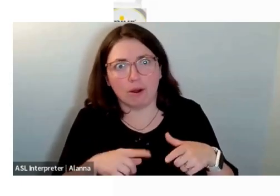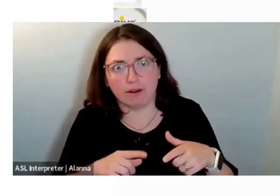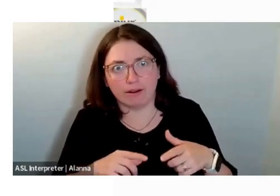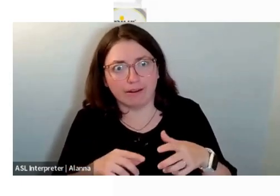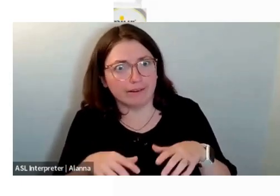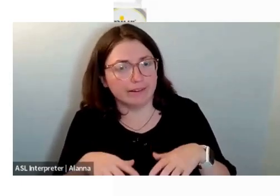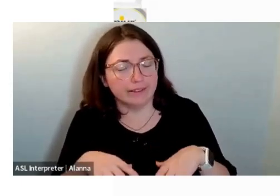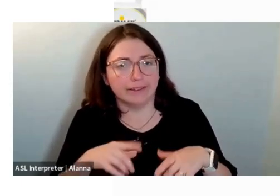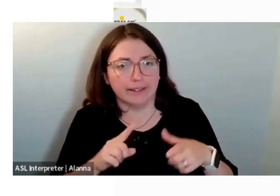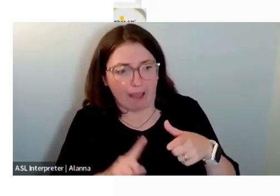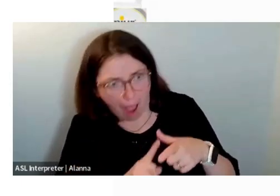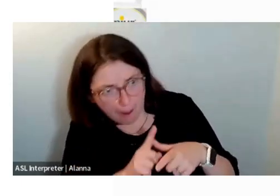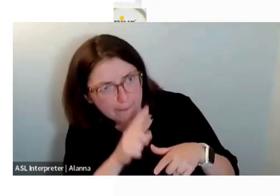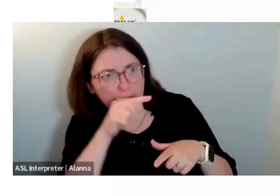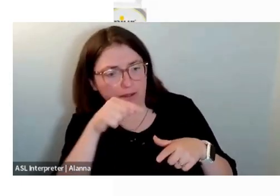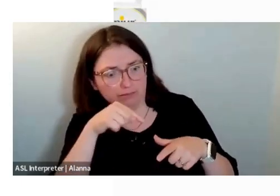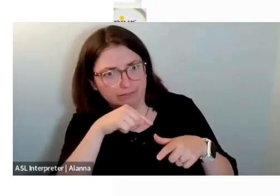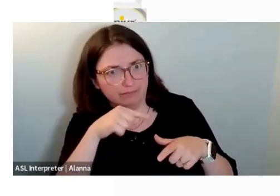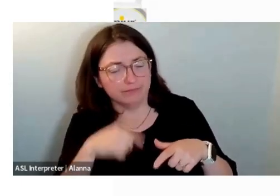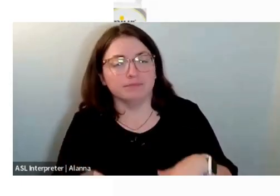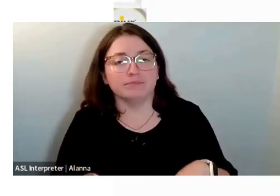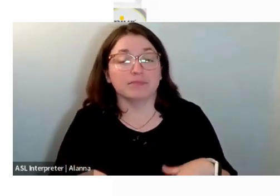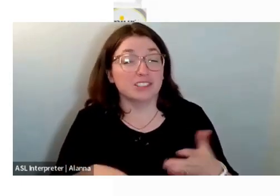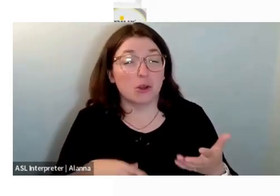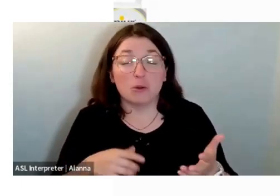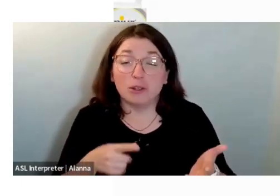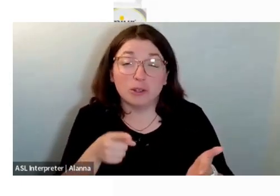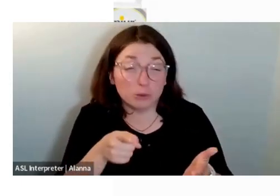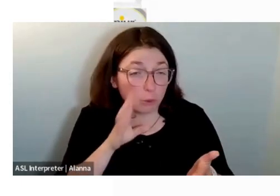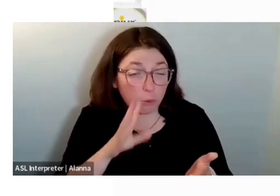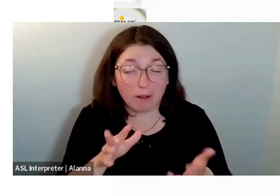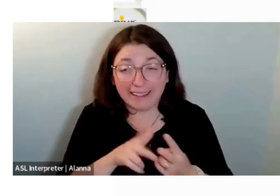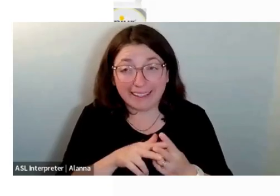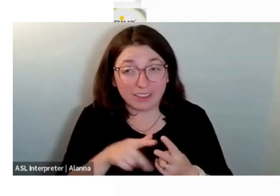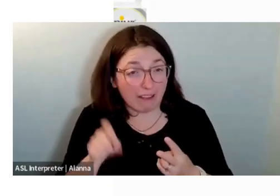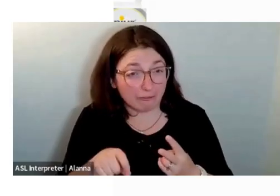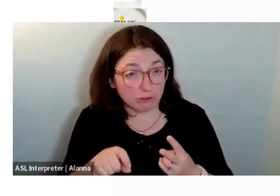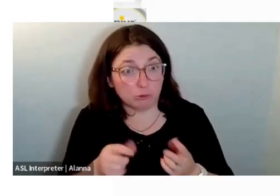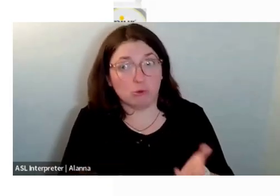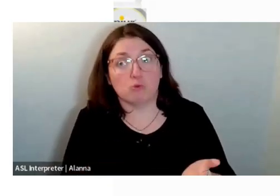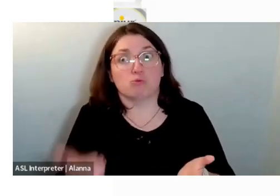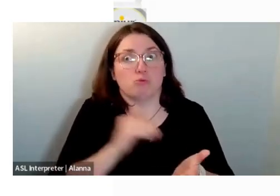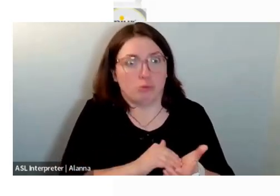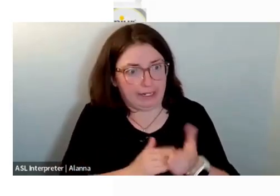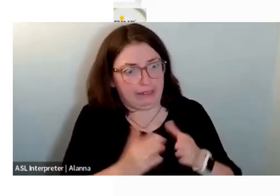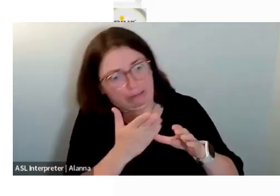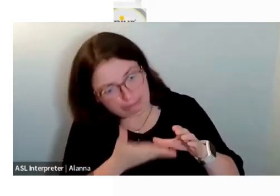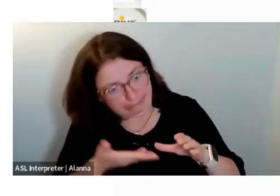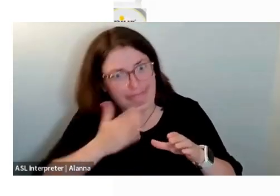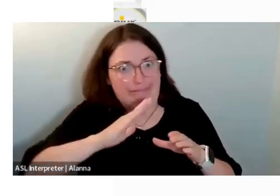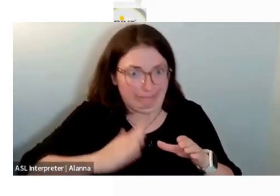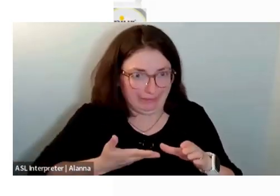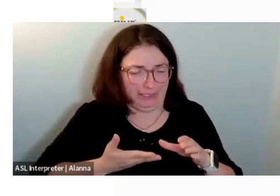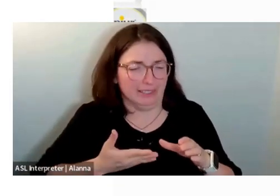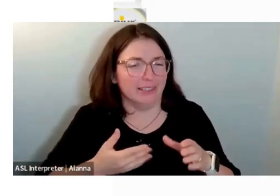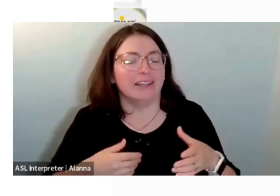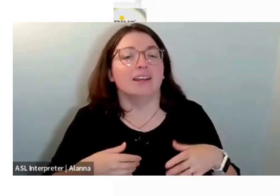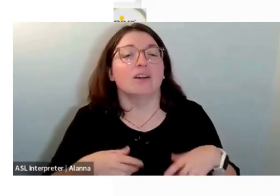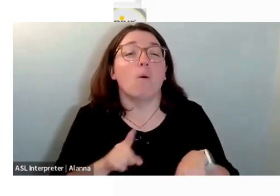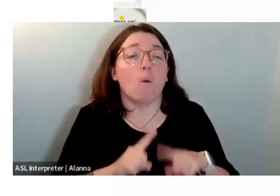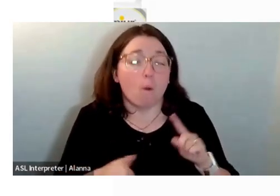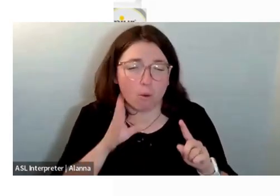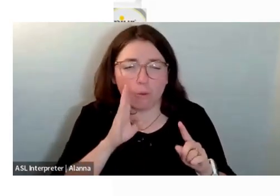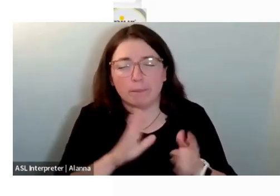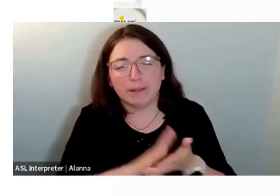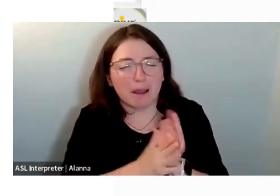lot, because it's sort of functioning as a moisturizer, or it will become frictiony and sticky